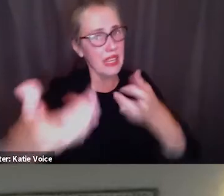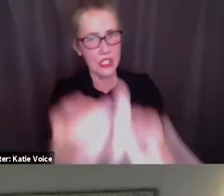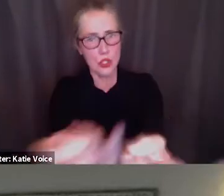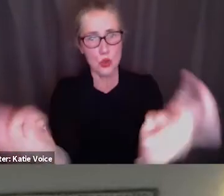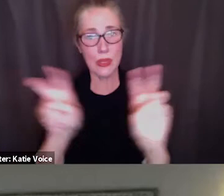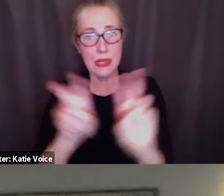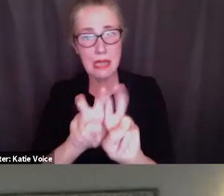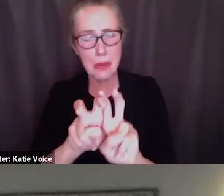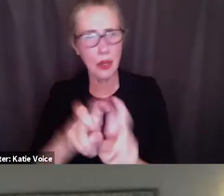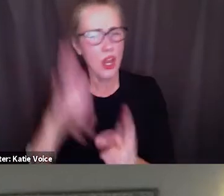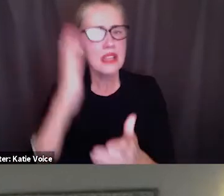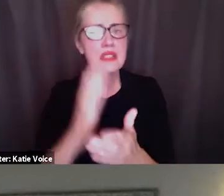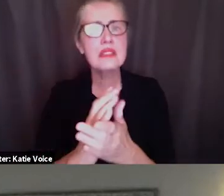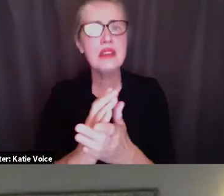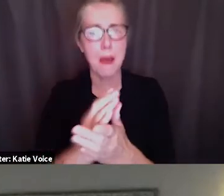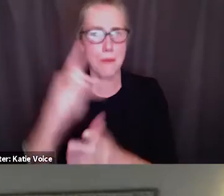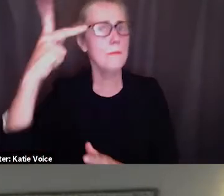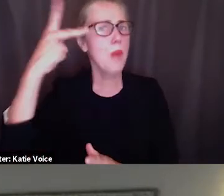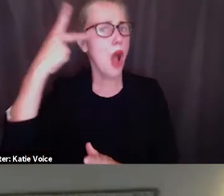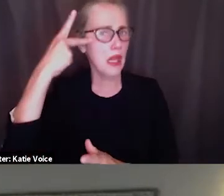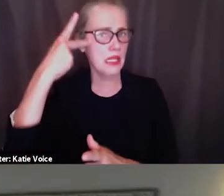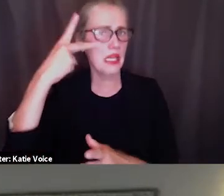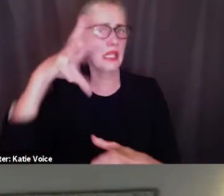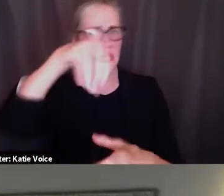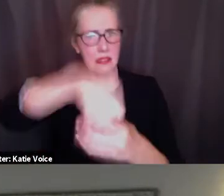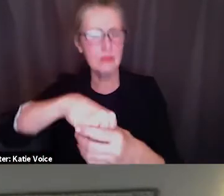party politics.